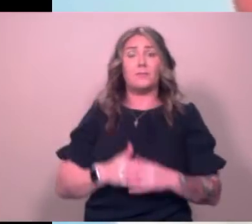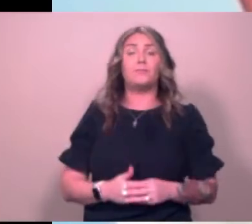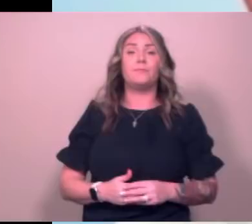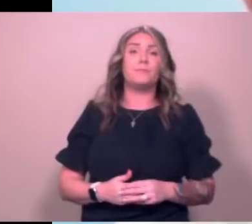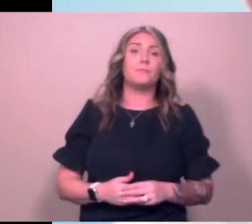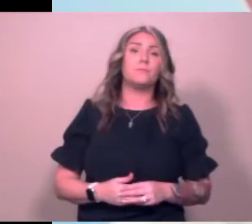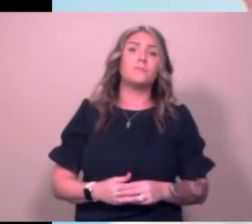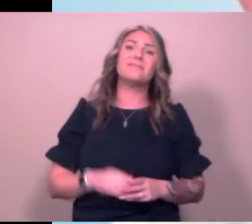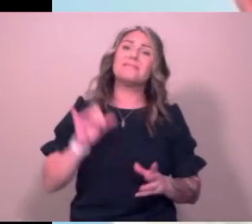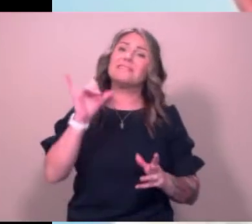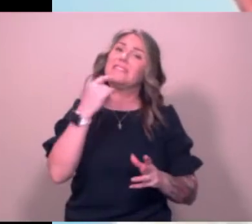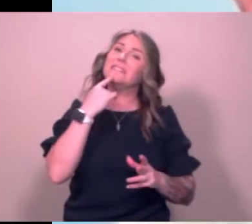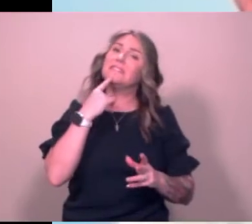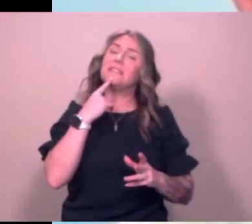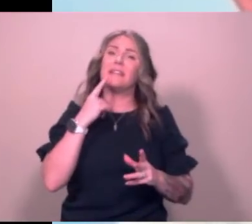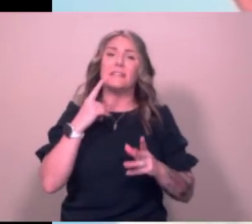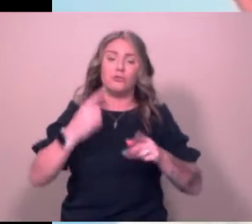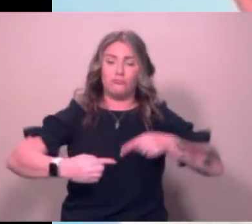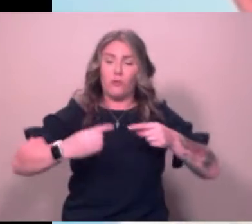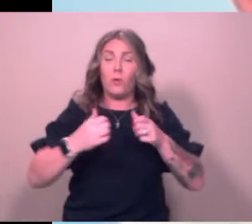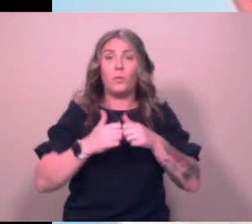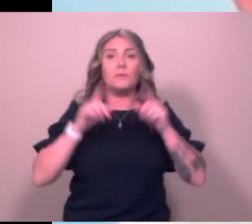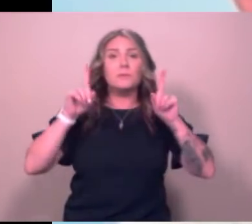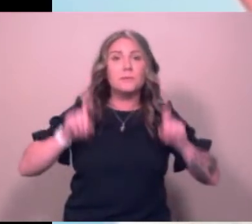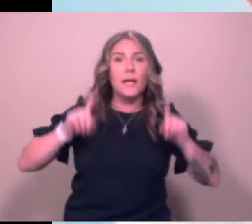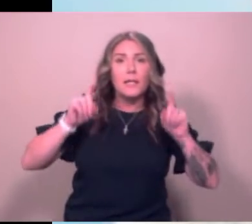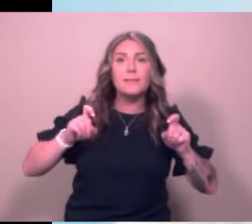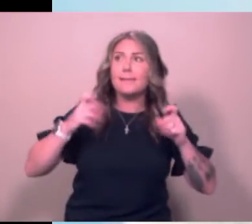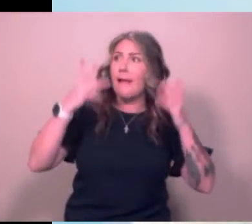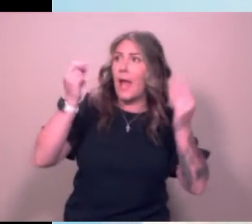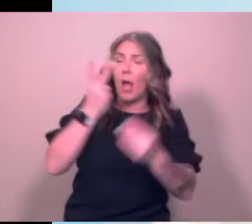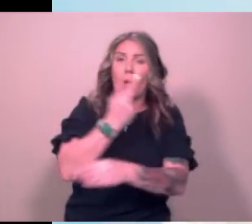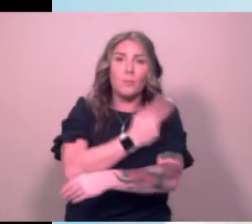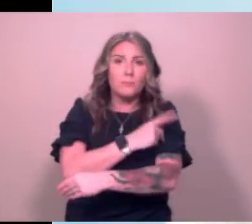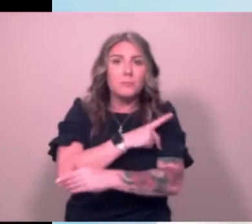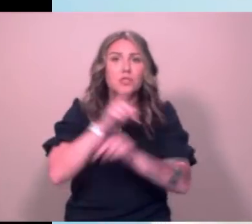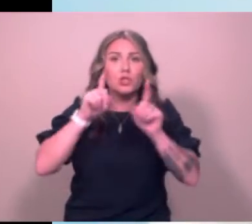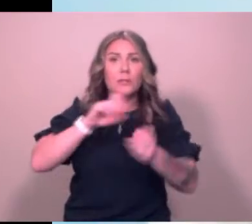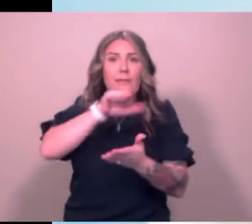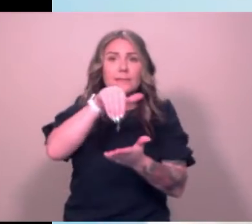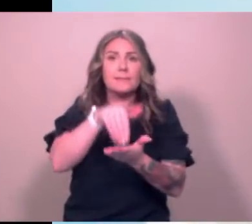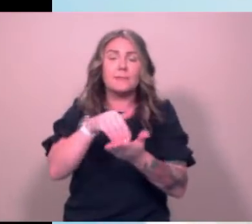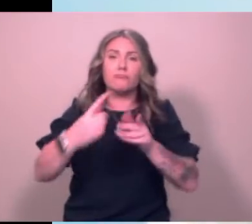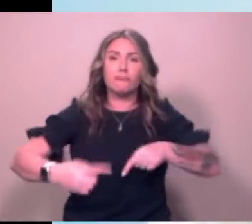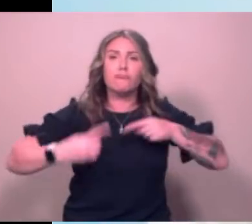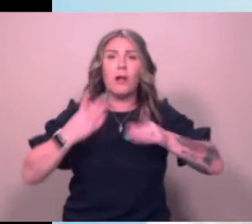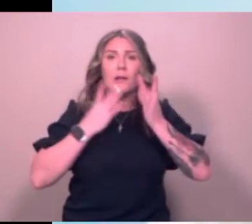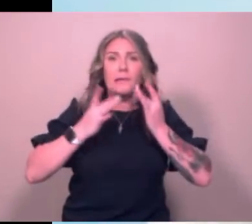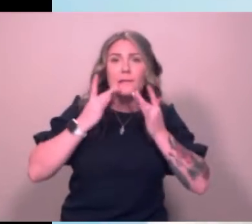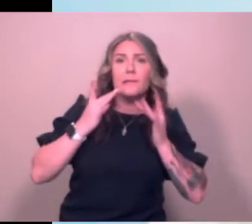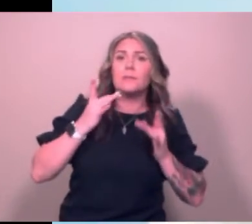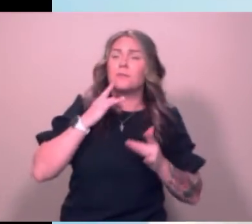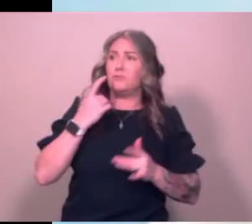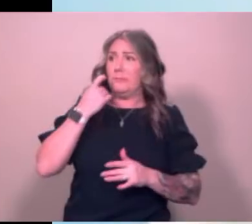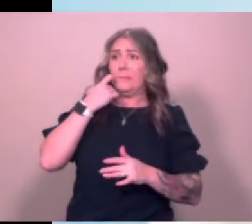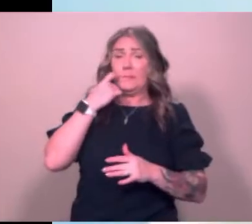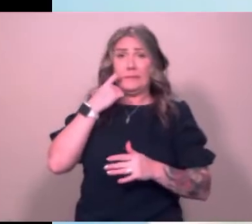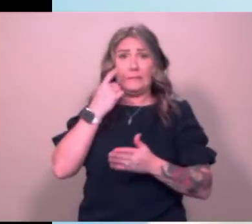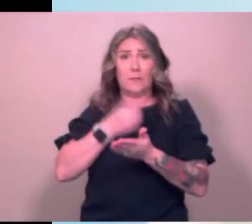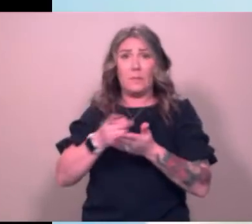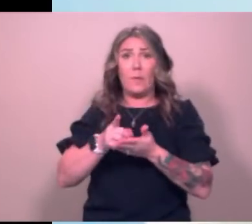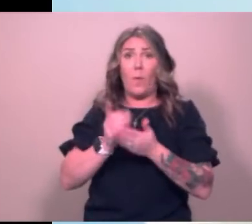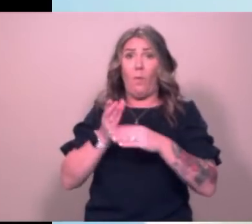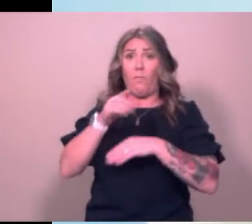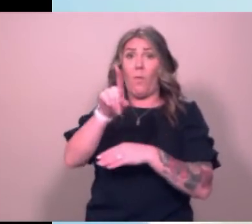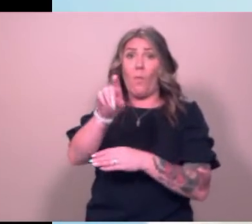We're like I said, we're having the same struggles with testing at our outpatient testing center. Here in the last week, we've tested over 100 each